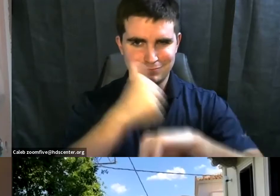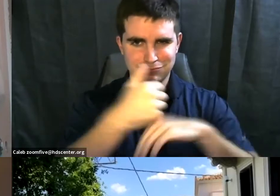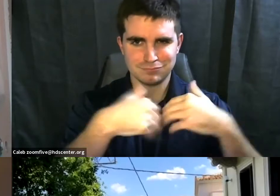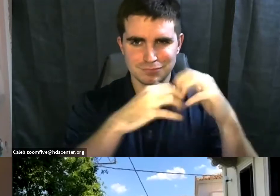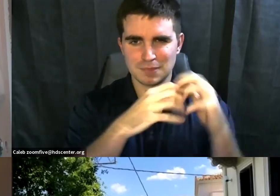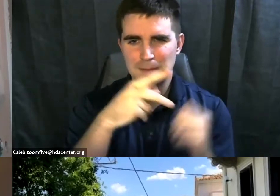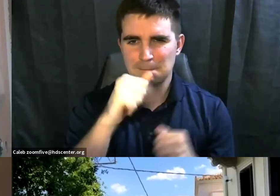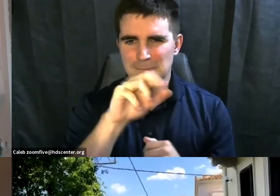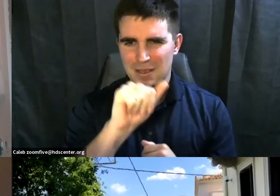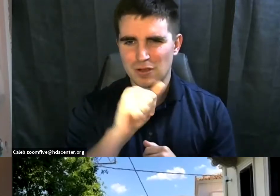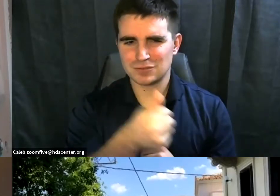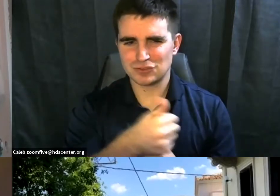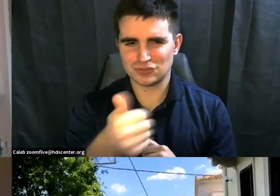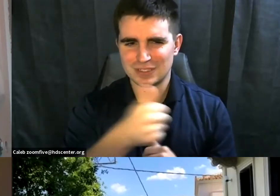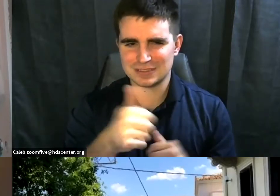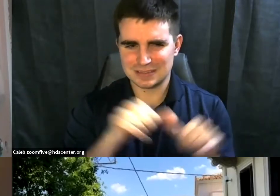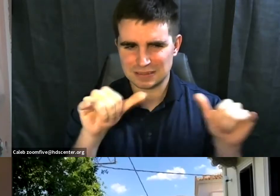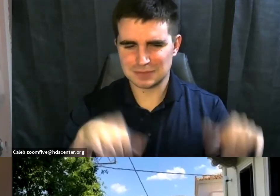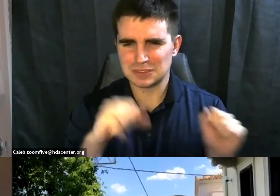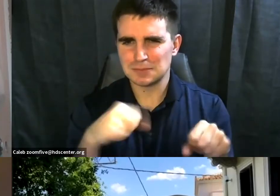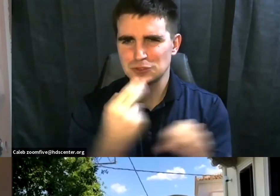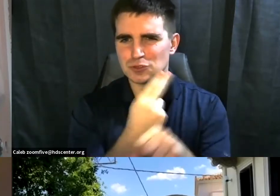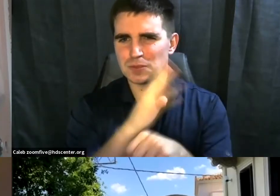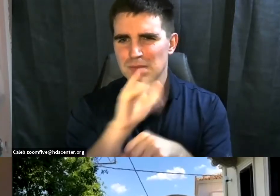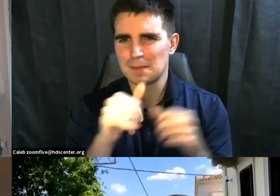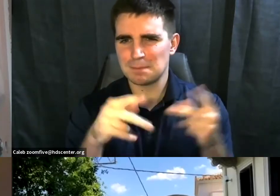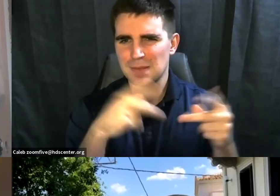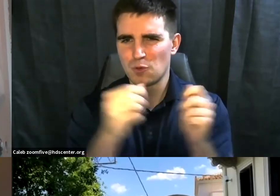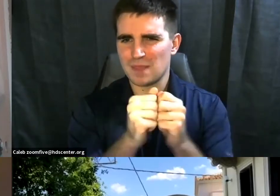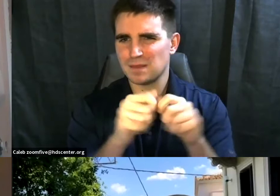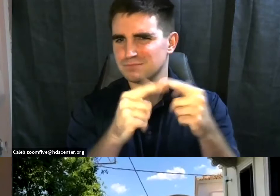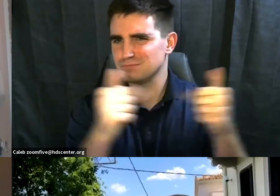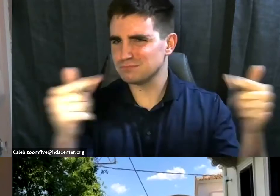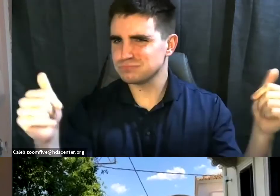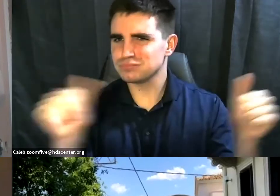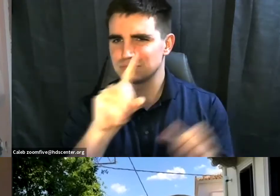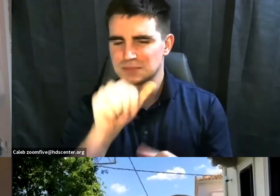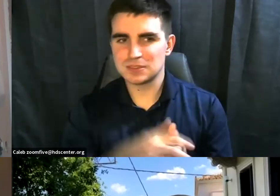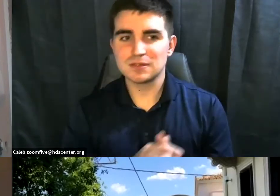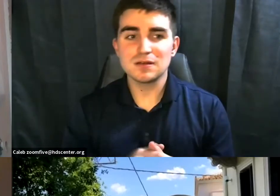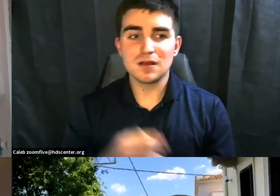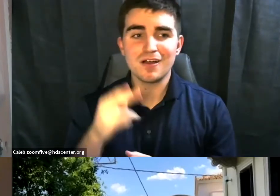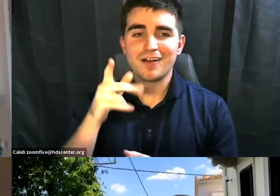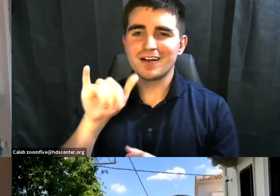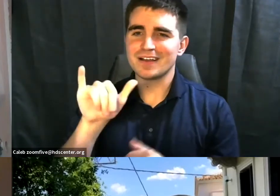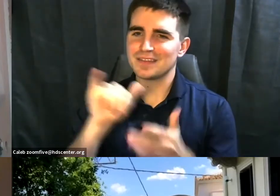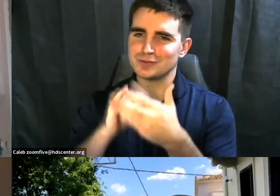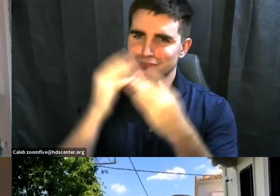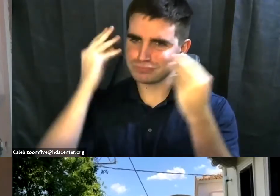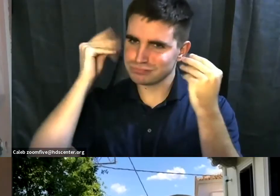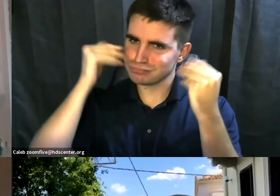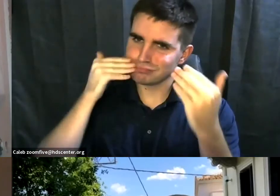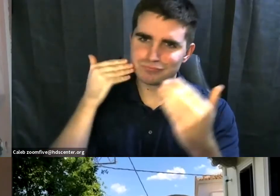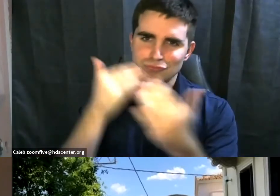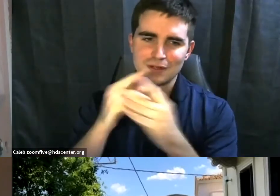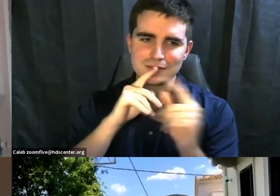disabilities. Thank you. Oh, Holly, that's just such an incredibly thoughtful answer. And we appreciate so much you taking the time to